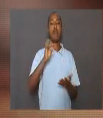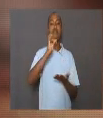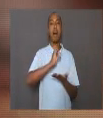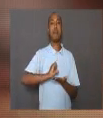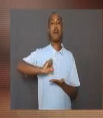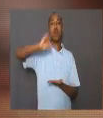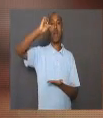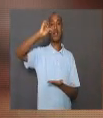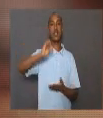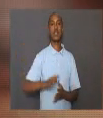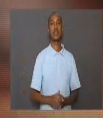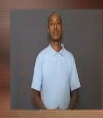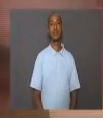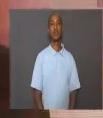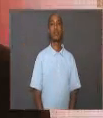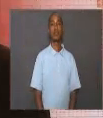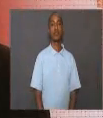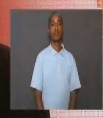or vaporize.